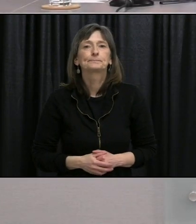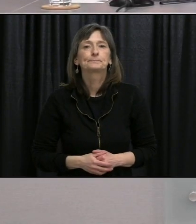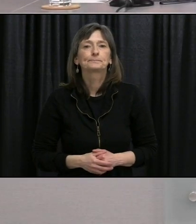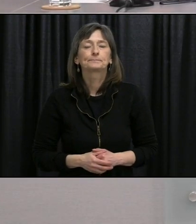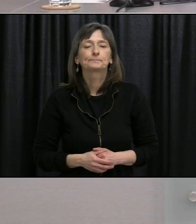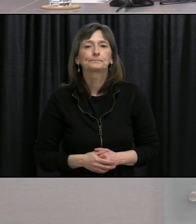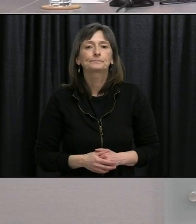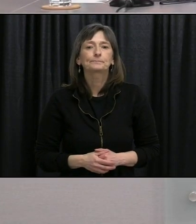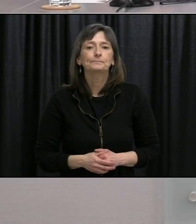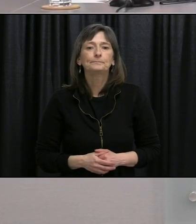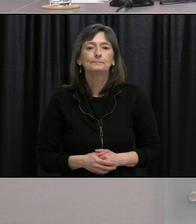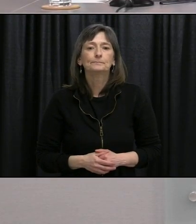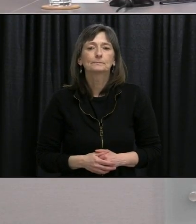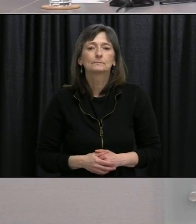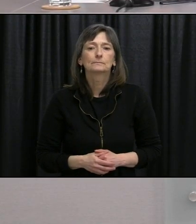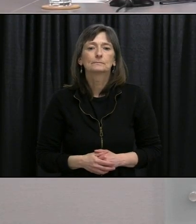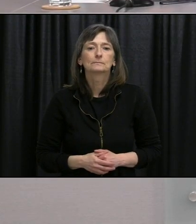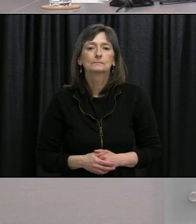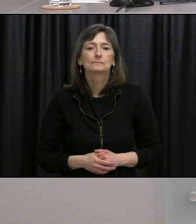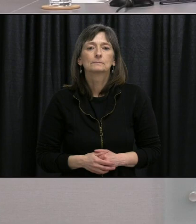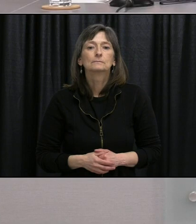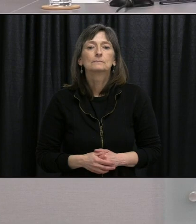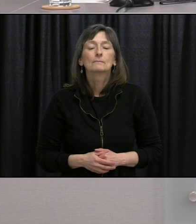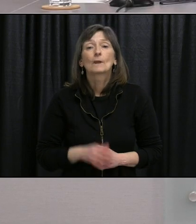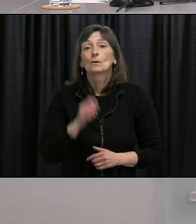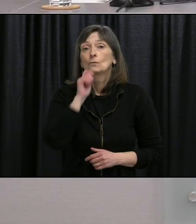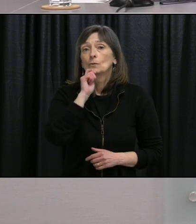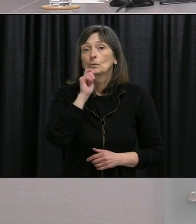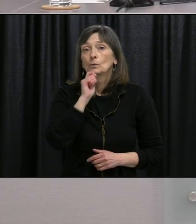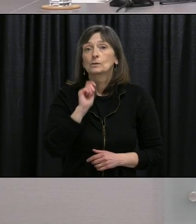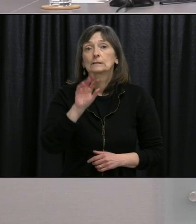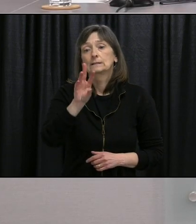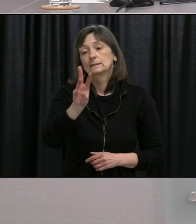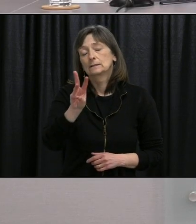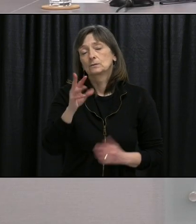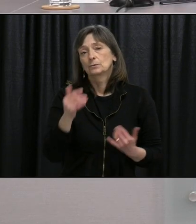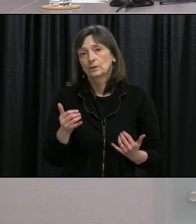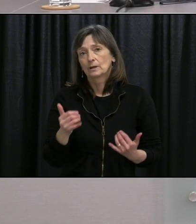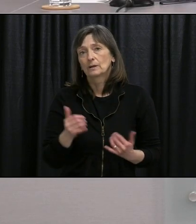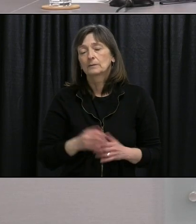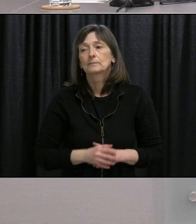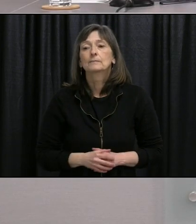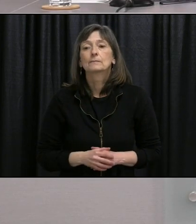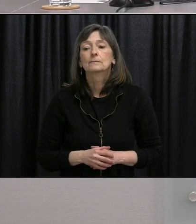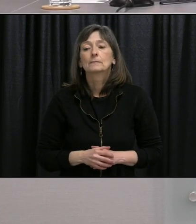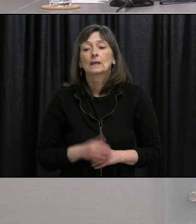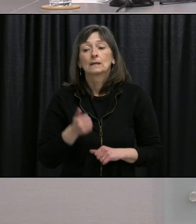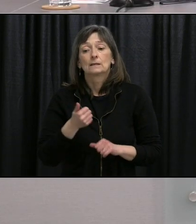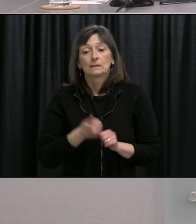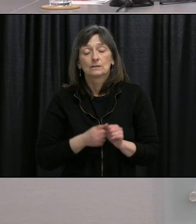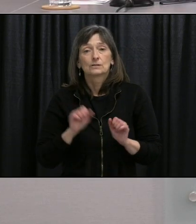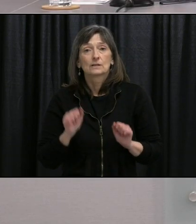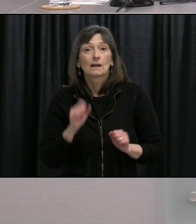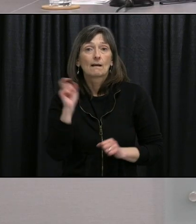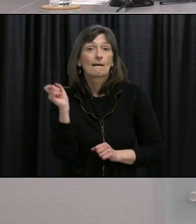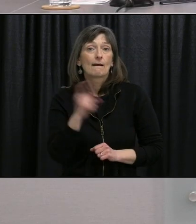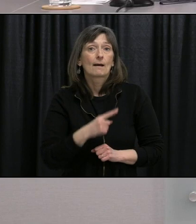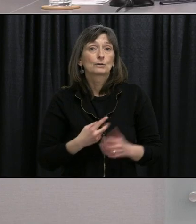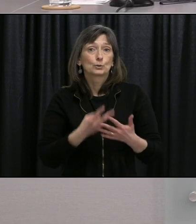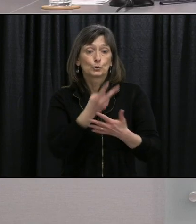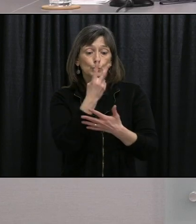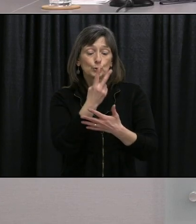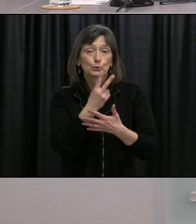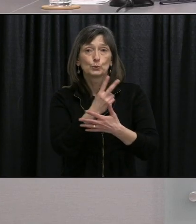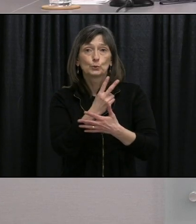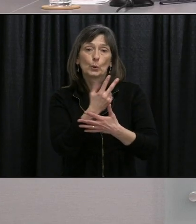you, Premier. For the benefit of our speakers, we have 6 reporters registered for today's call. Each reporter will have the opportunity to ask 2